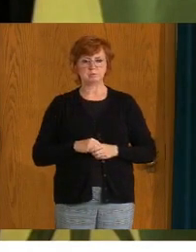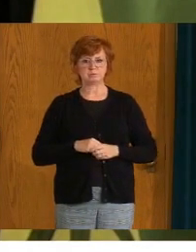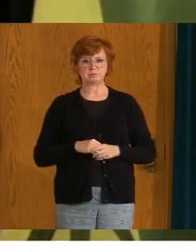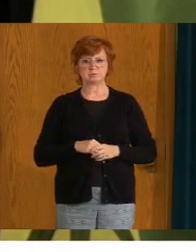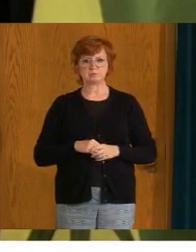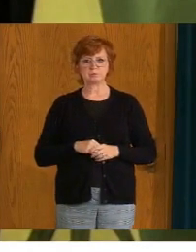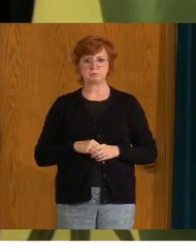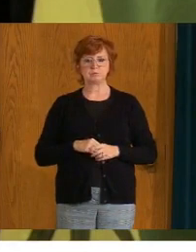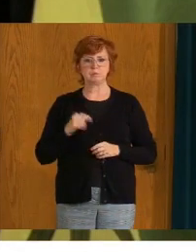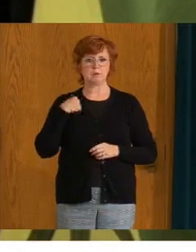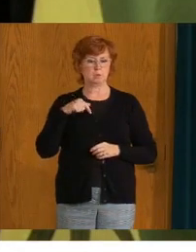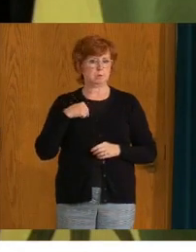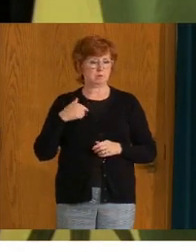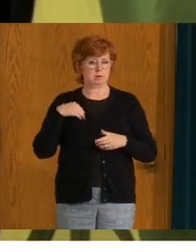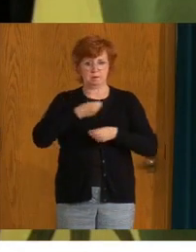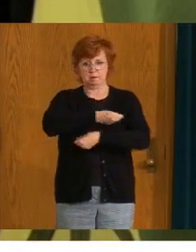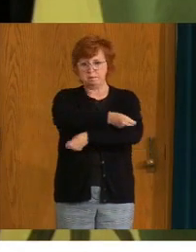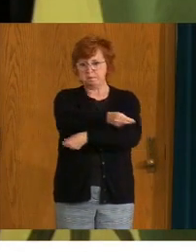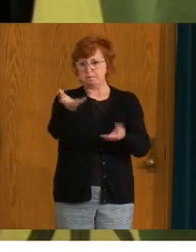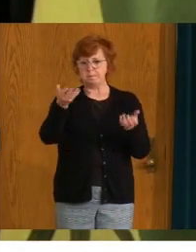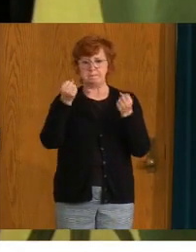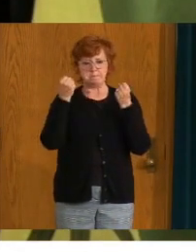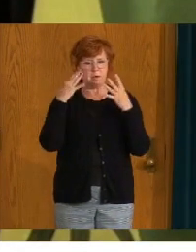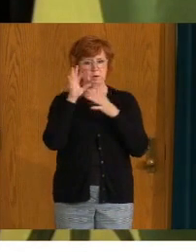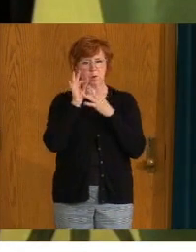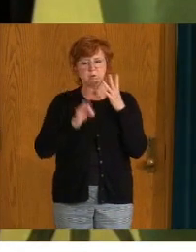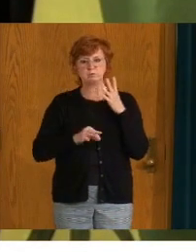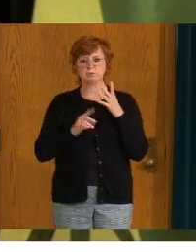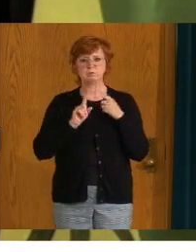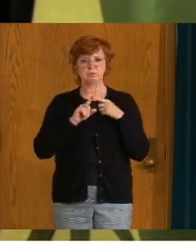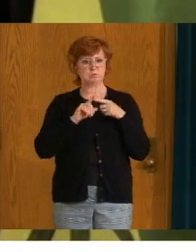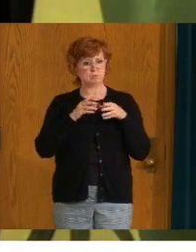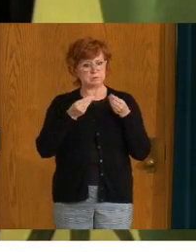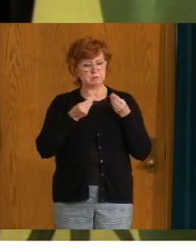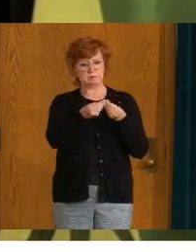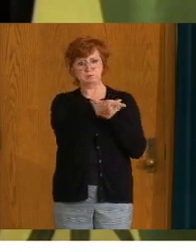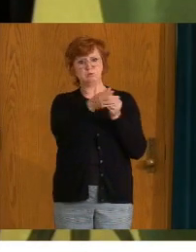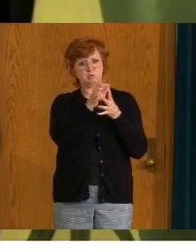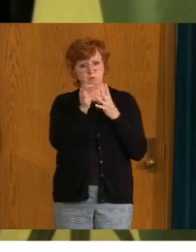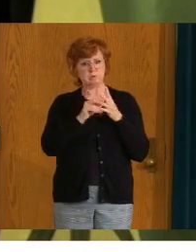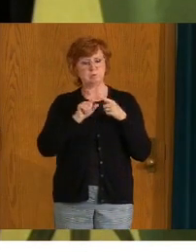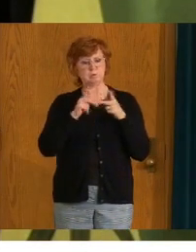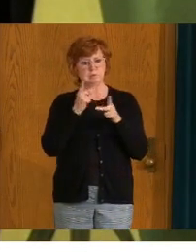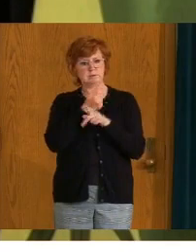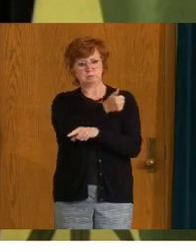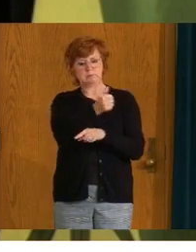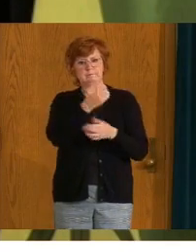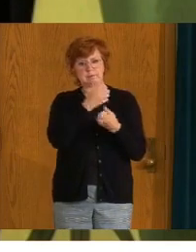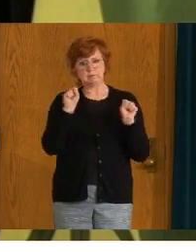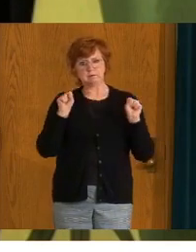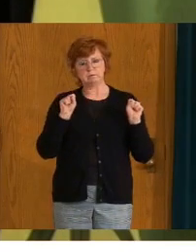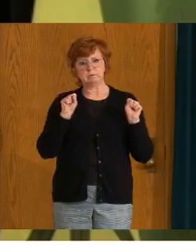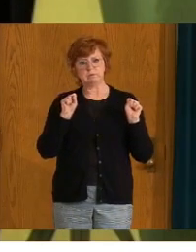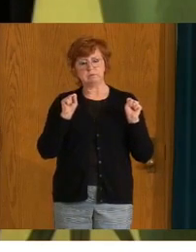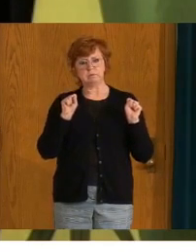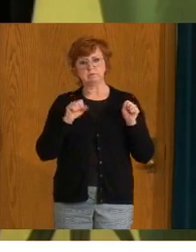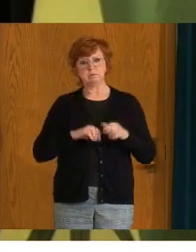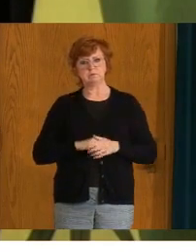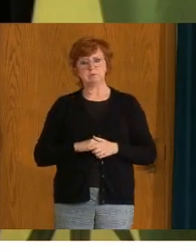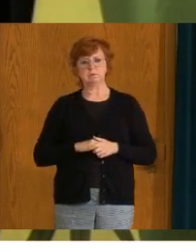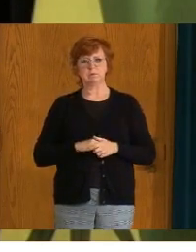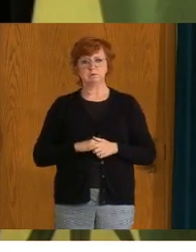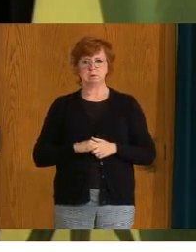make the choice on receiving a vaccine to keep themselves safe. And most certainly, as I had said at the outset, this